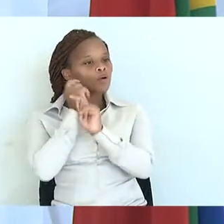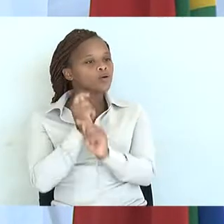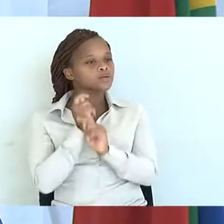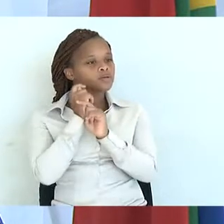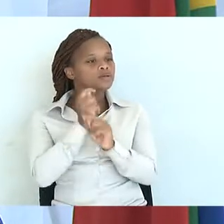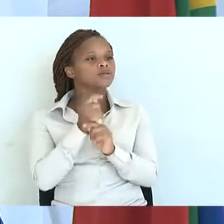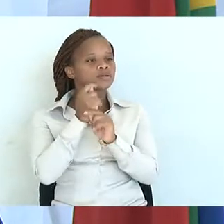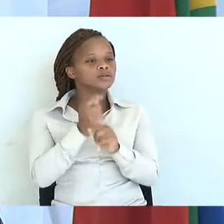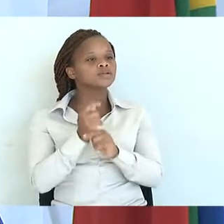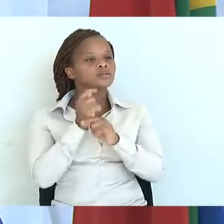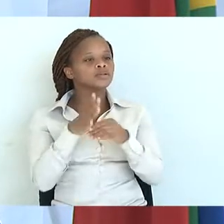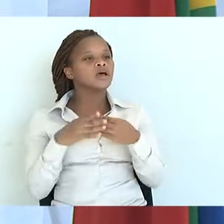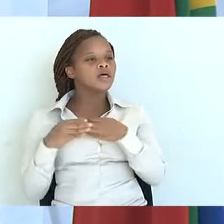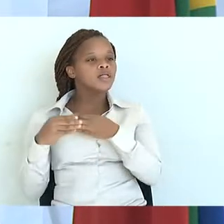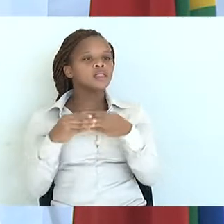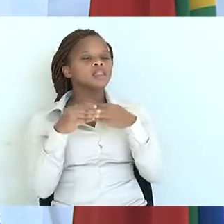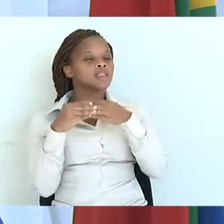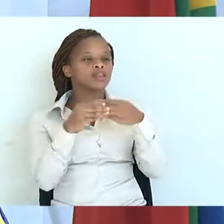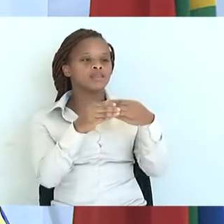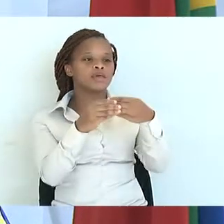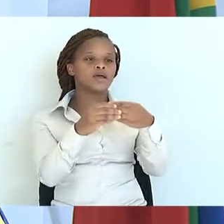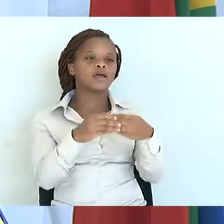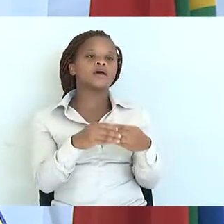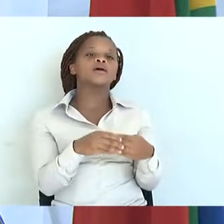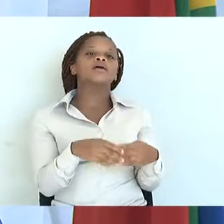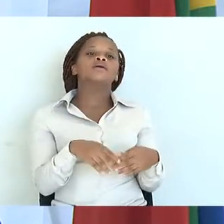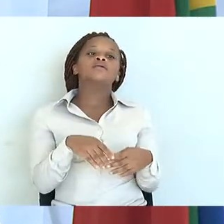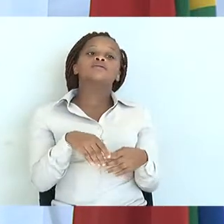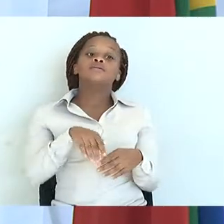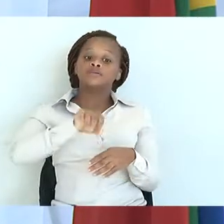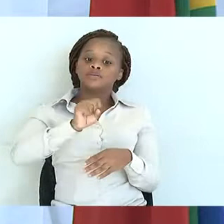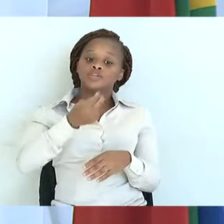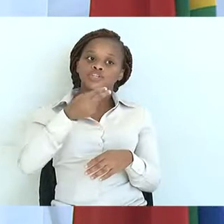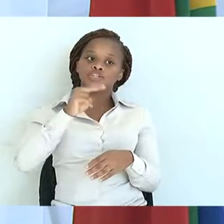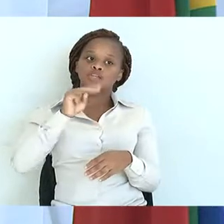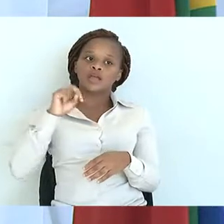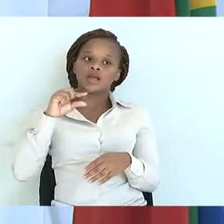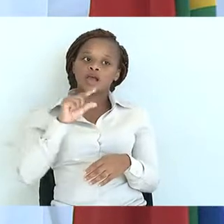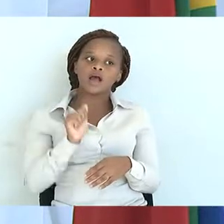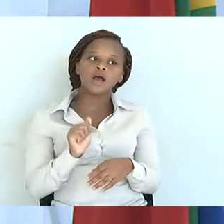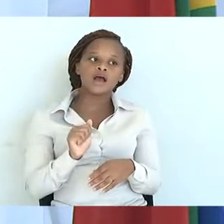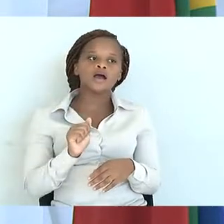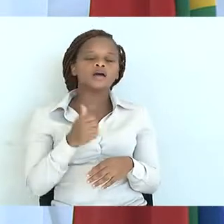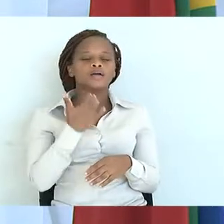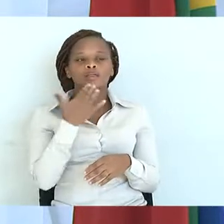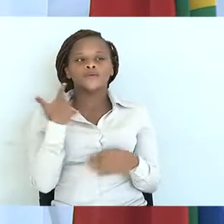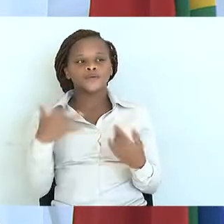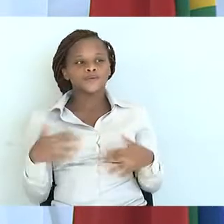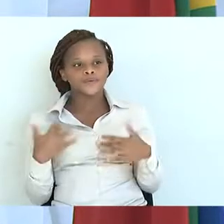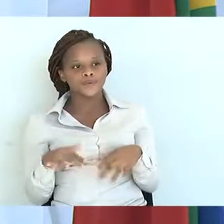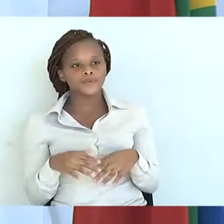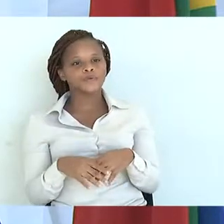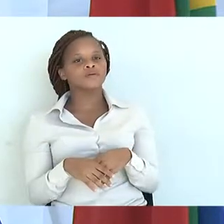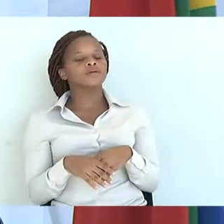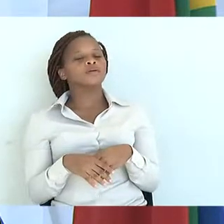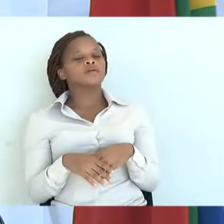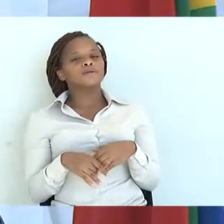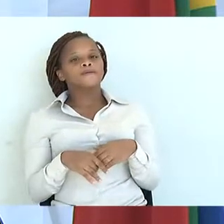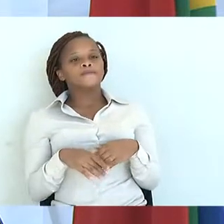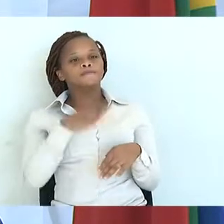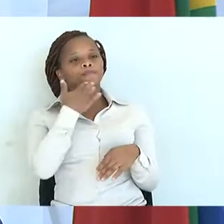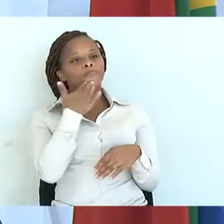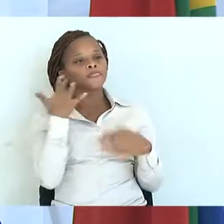asendlunkulu, siyabonga Nkosi uShinga obuyaba usihlalo wamakhosi ogu. Siyabonga